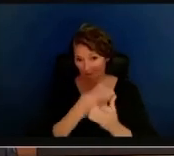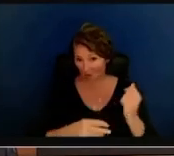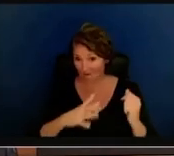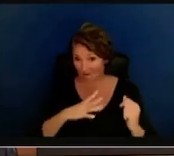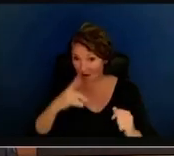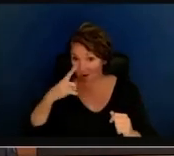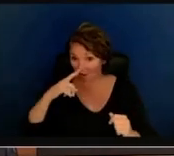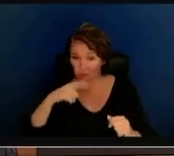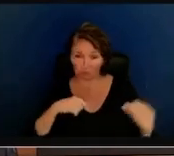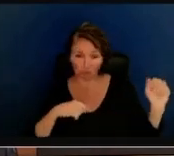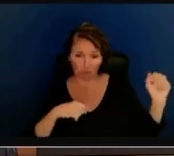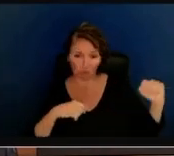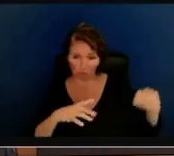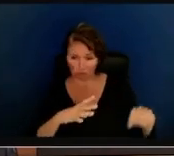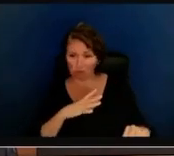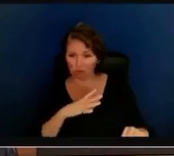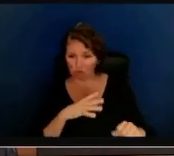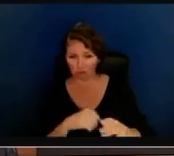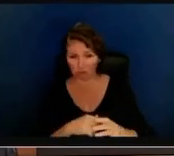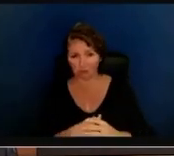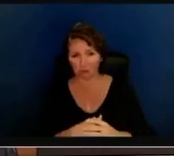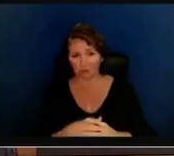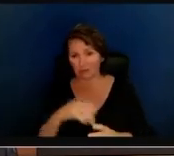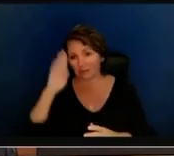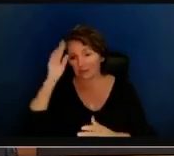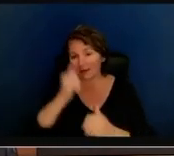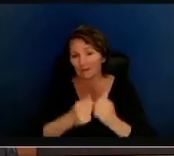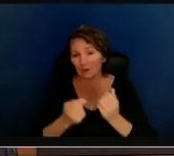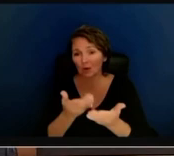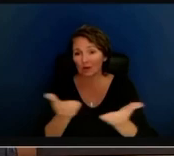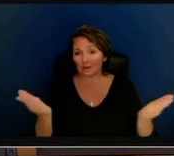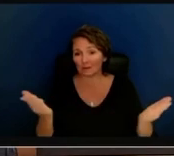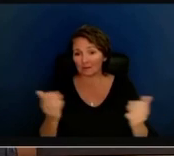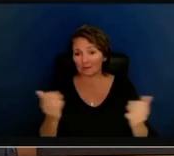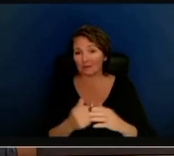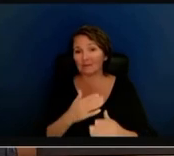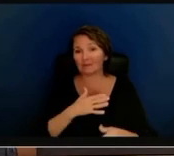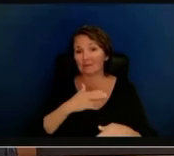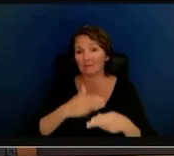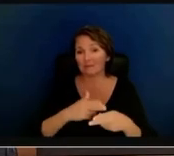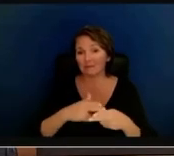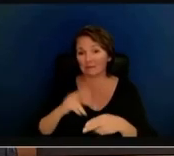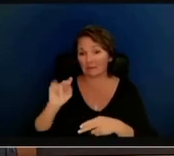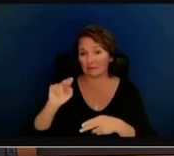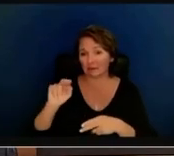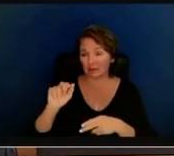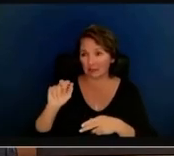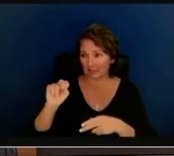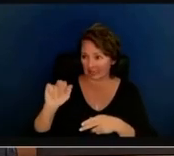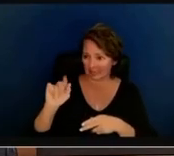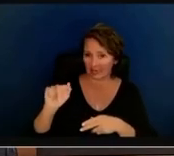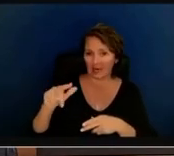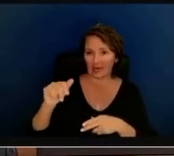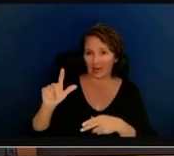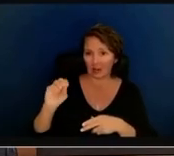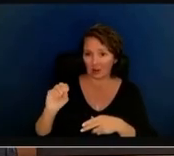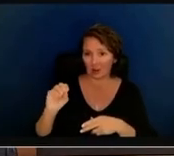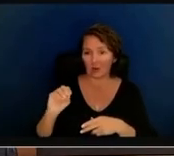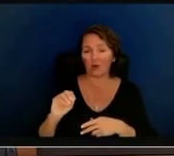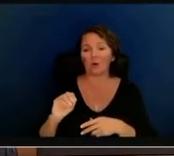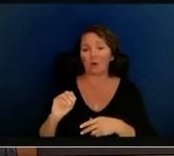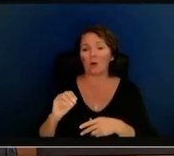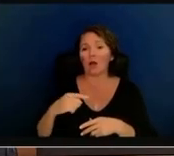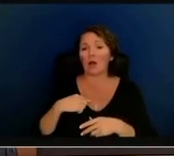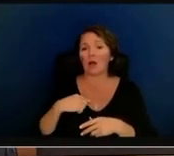Okay. Hello, everyone. My name is Nina Gallo. I'm here today to show